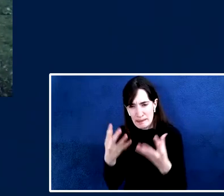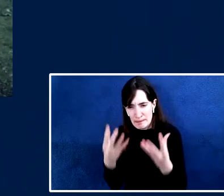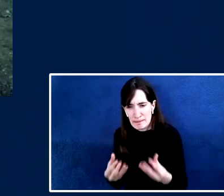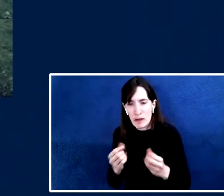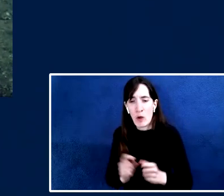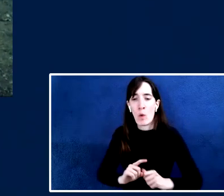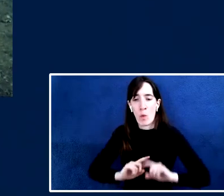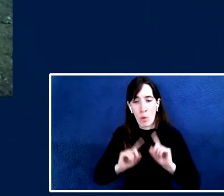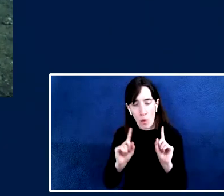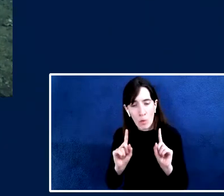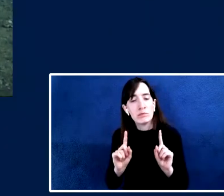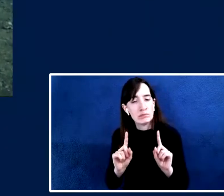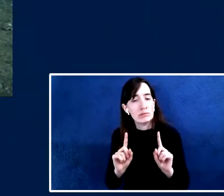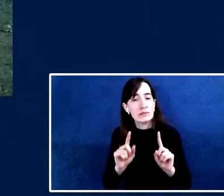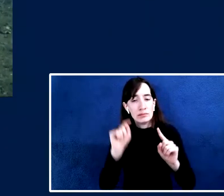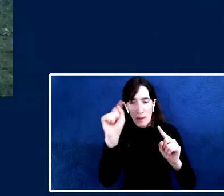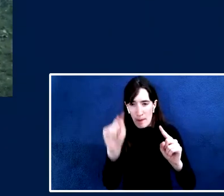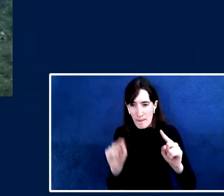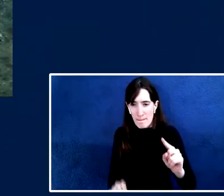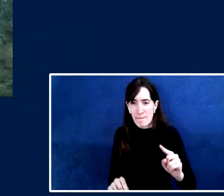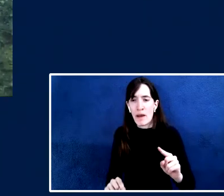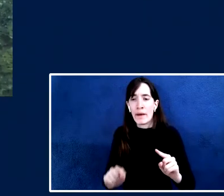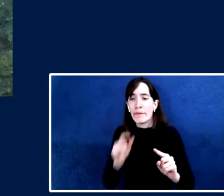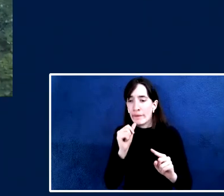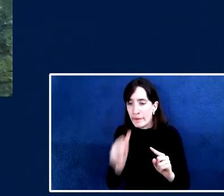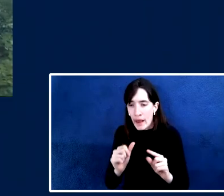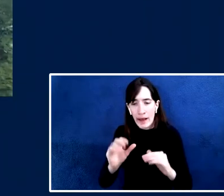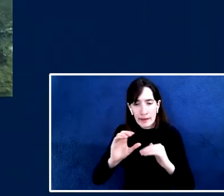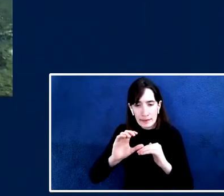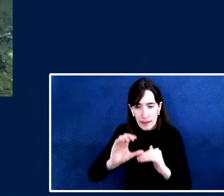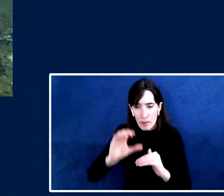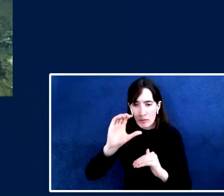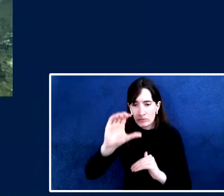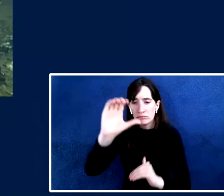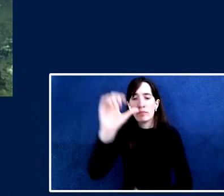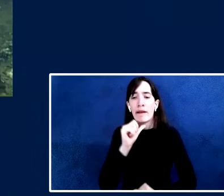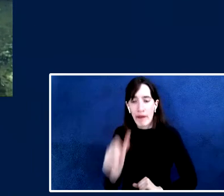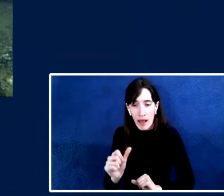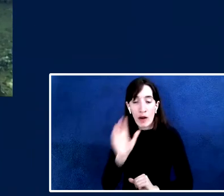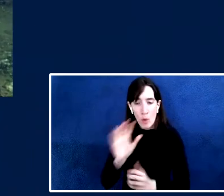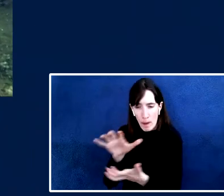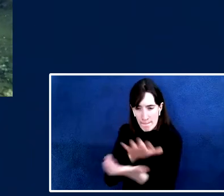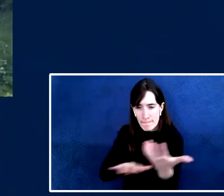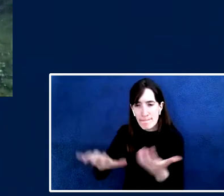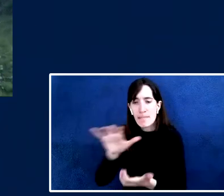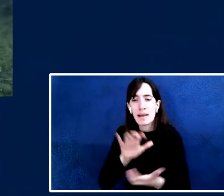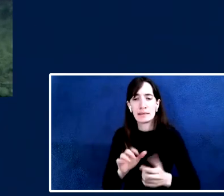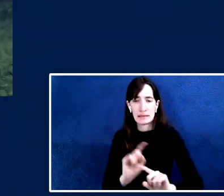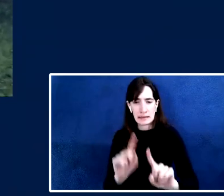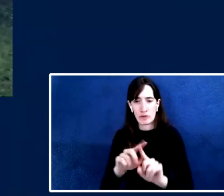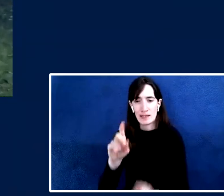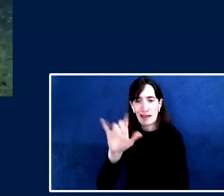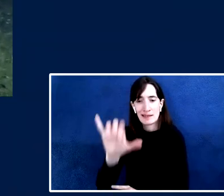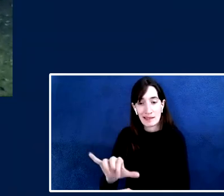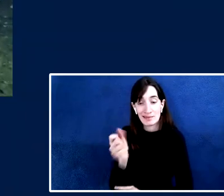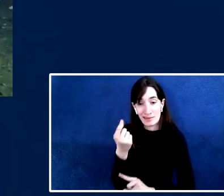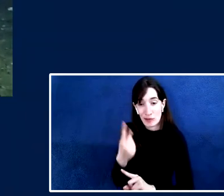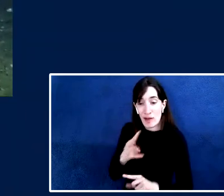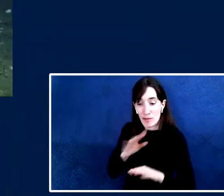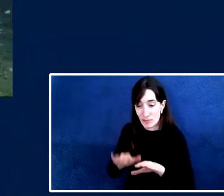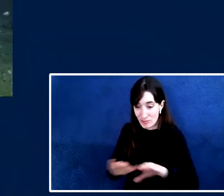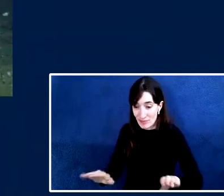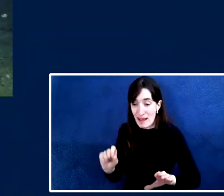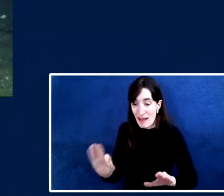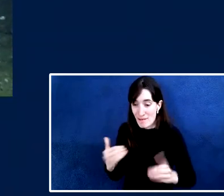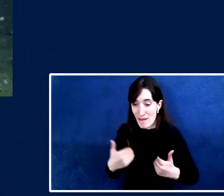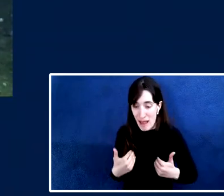don't stay completely separate. They kind of mix a little bit. And one of the ways that they mix is by the seafloor. Any bumps or ridges that are